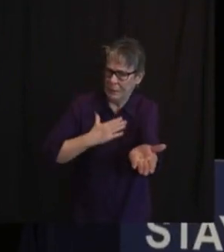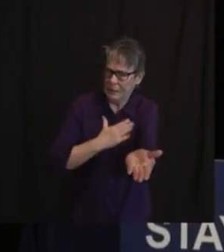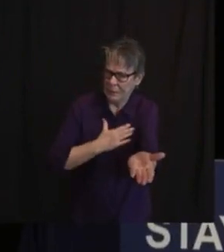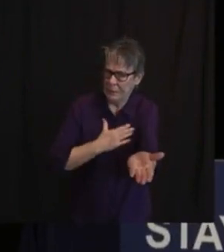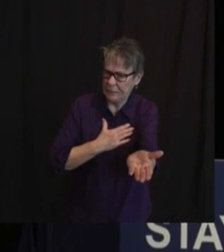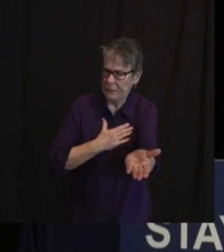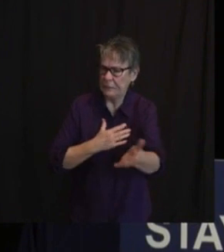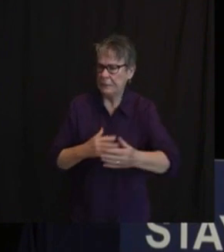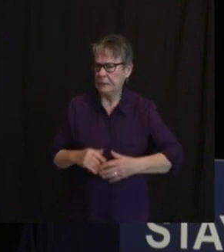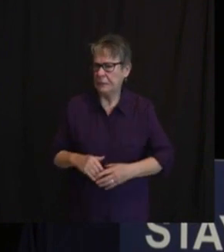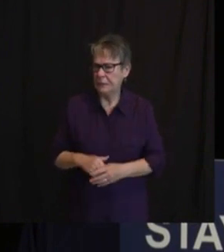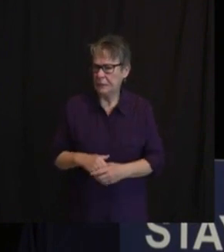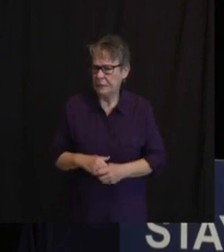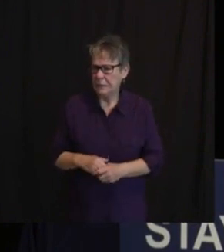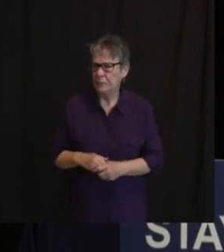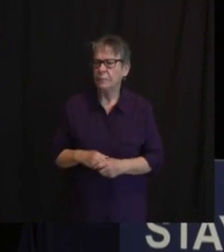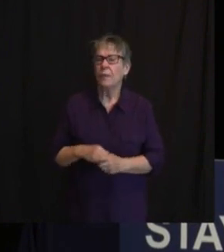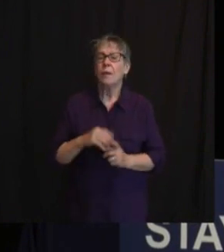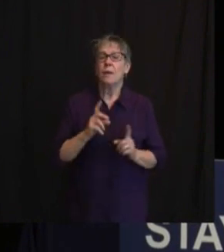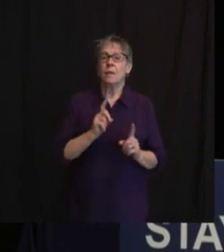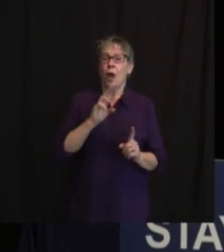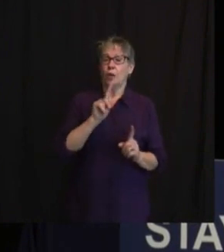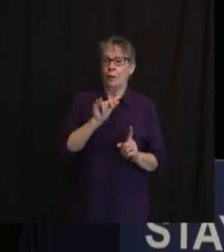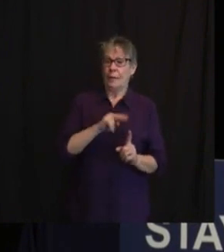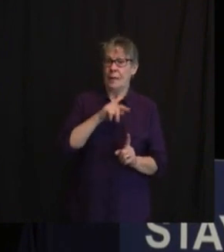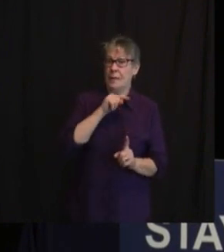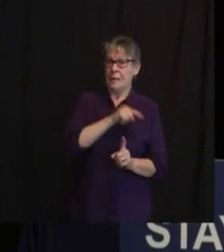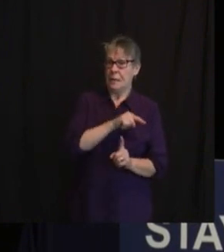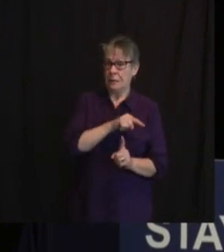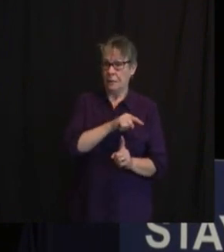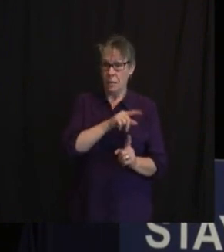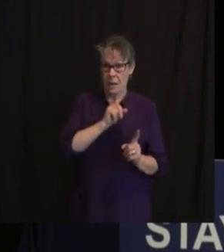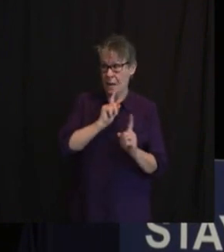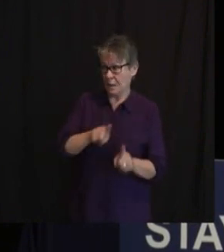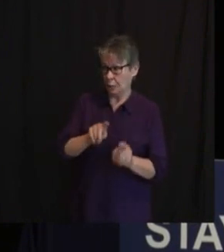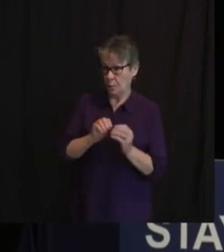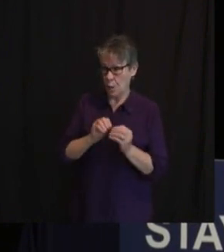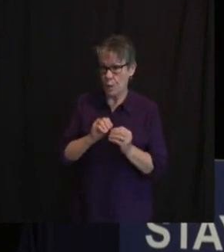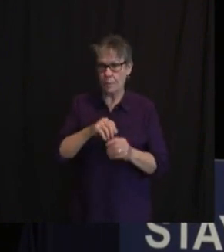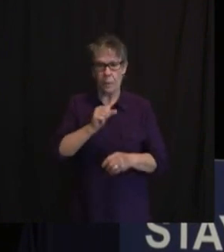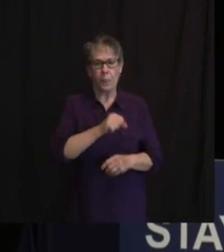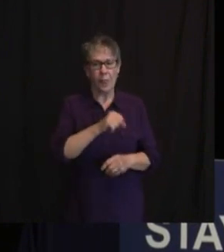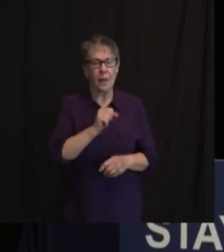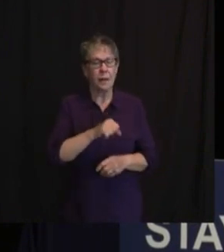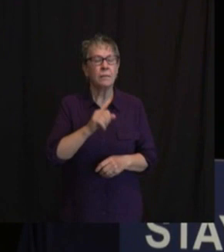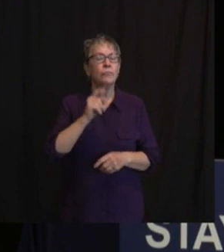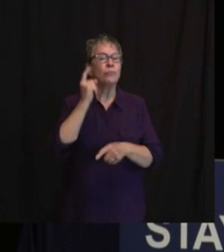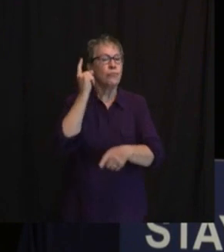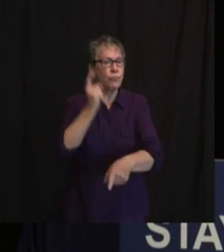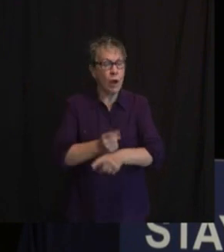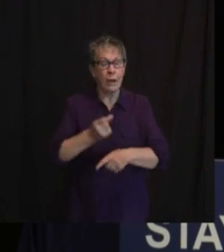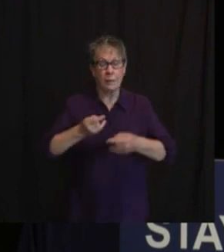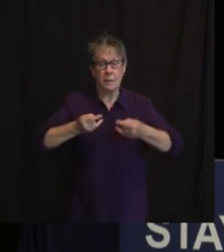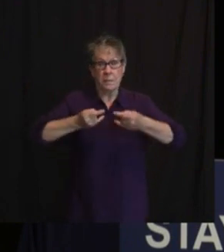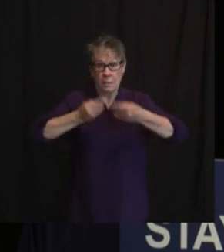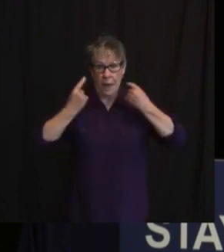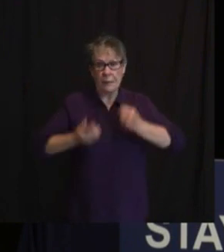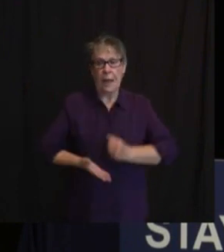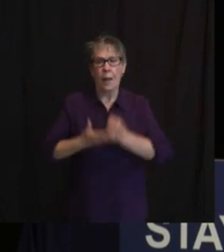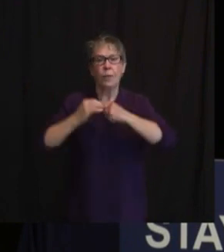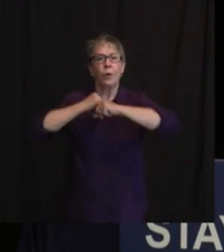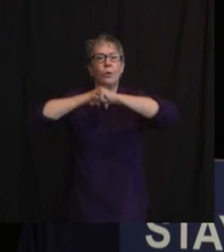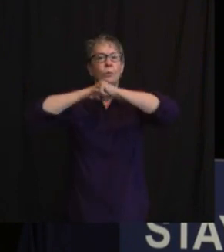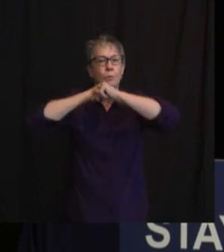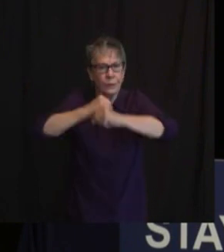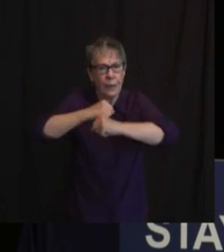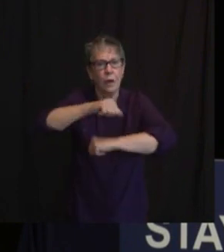of the mask is to protect others from you. But, as a secondary note, sometimes the mask is a nice reminder for